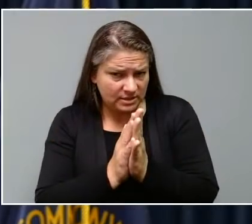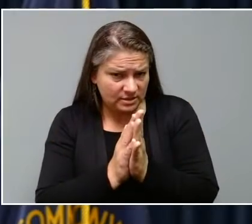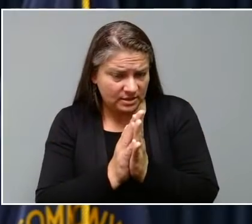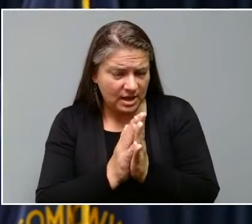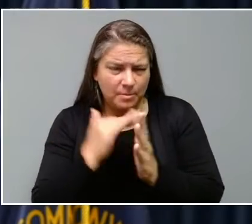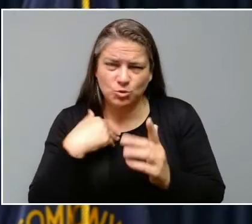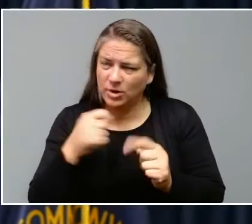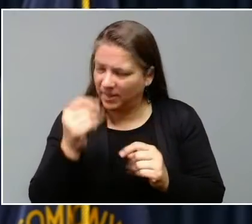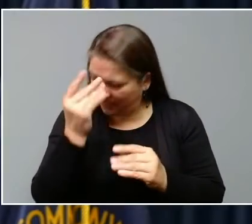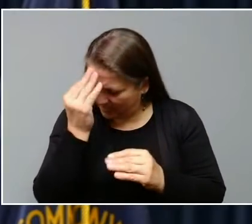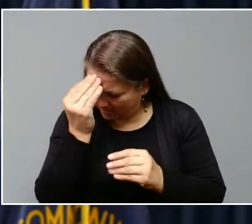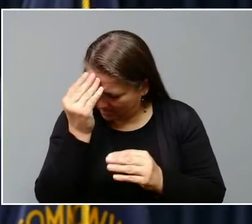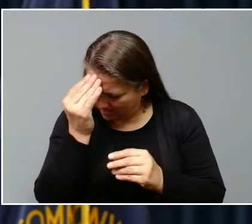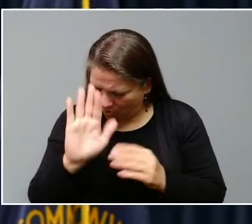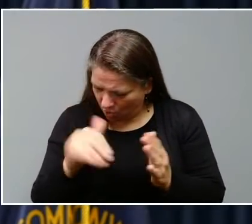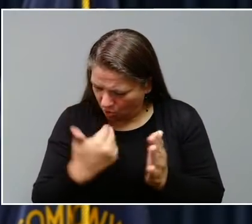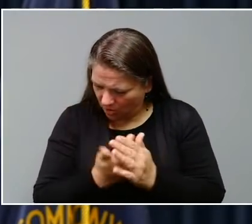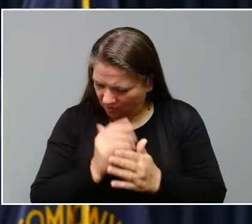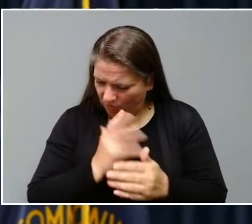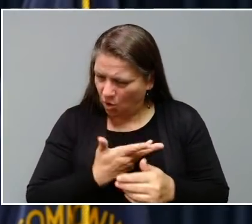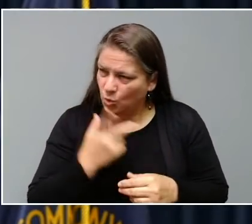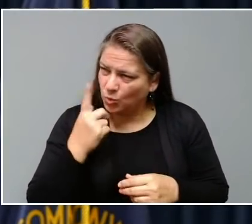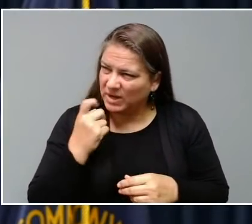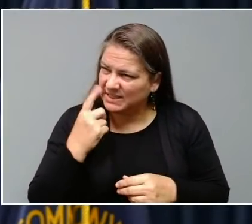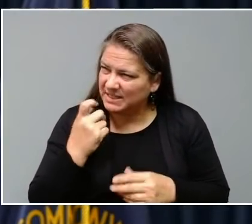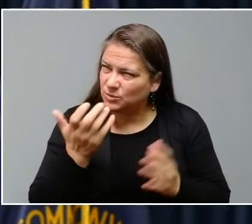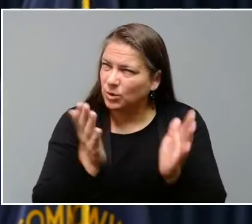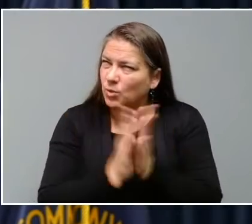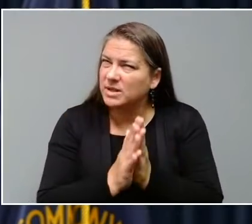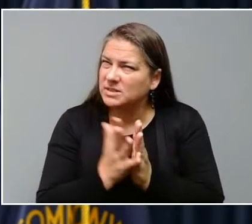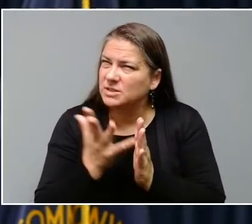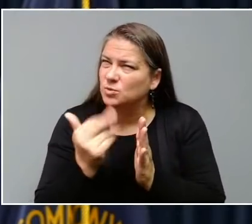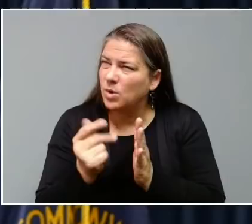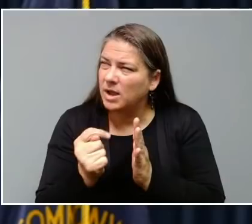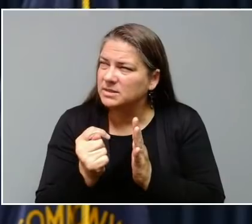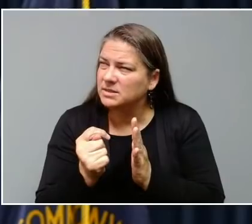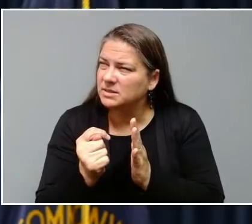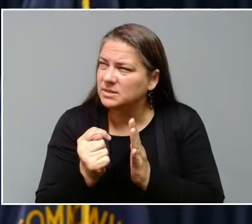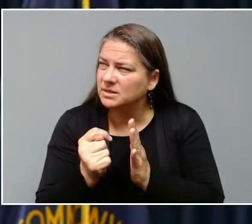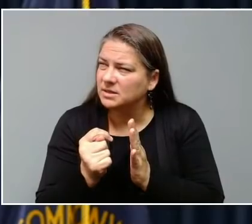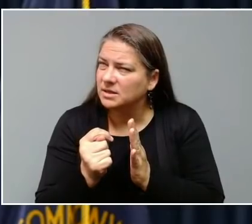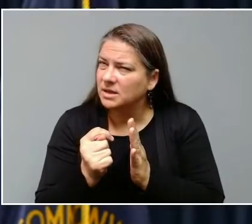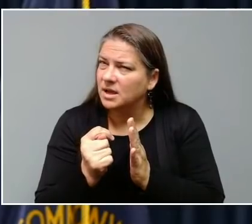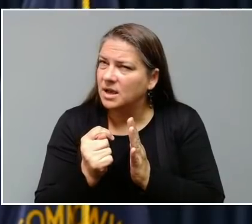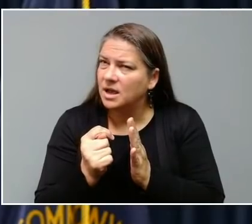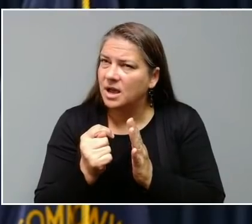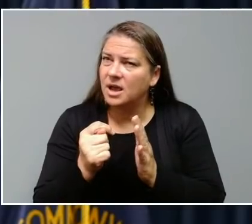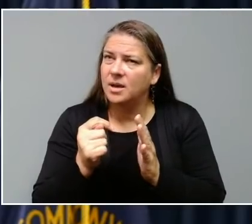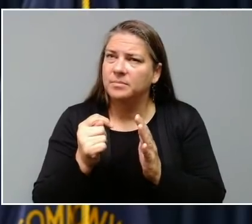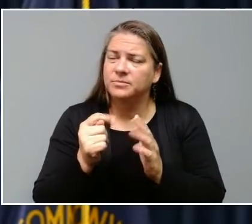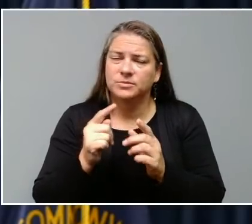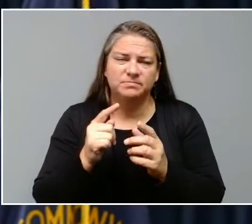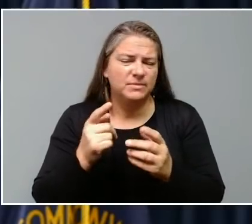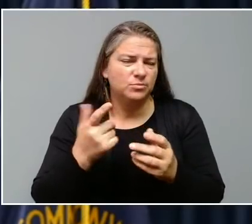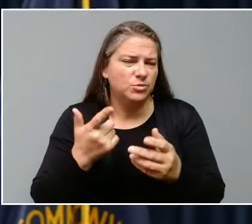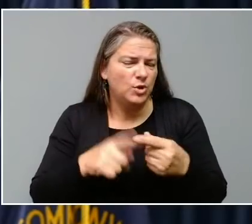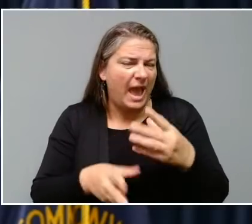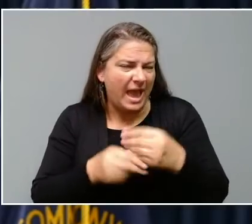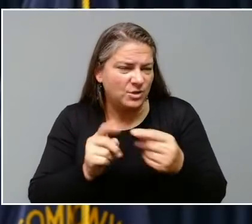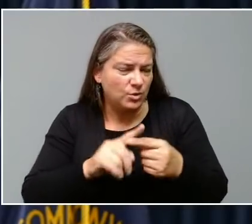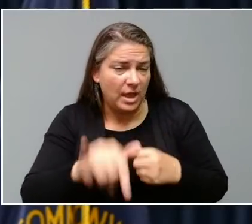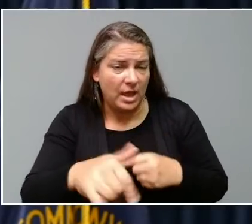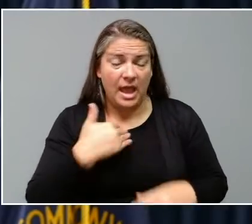our most recent requests in addition to that. There's